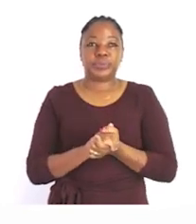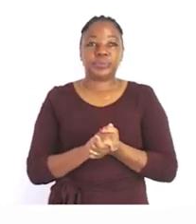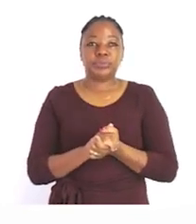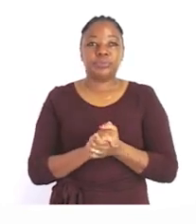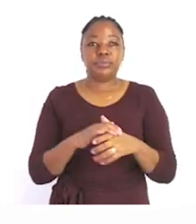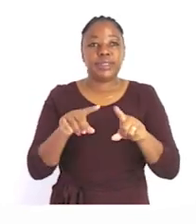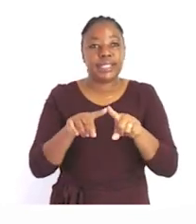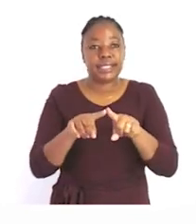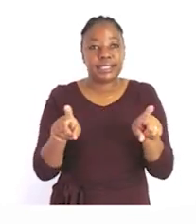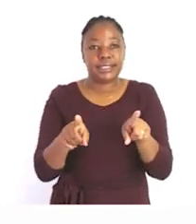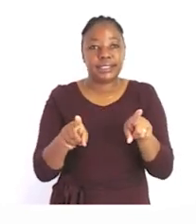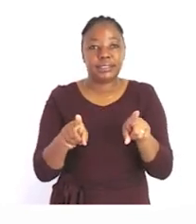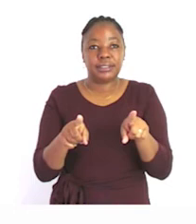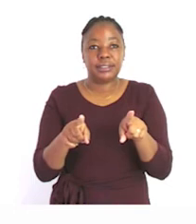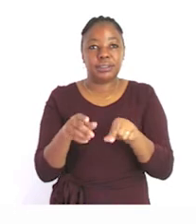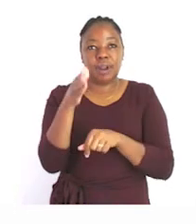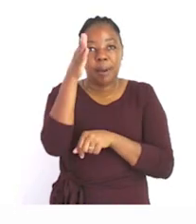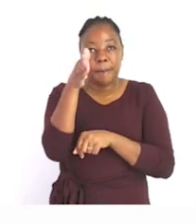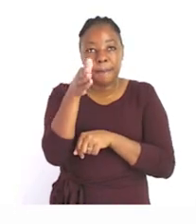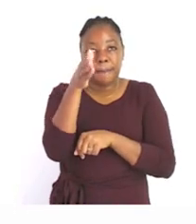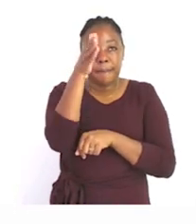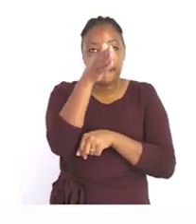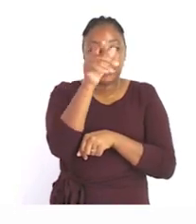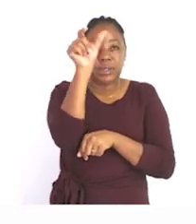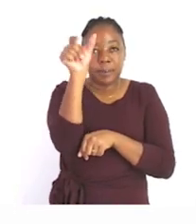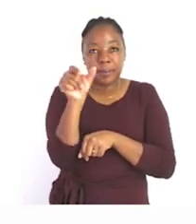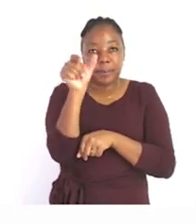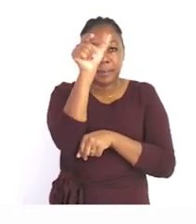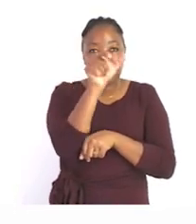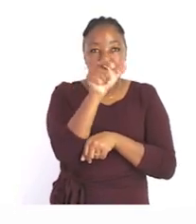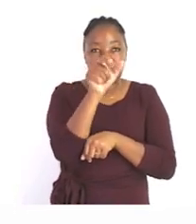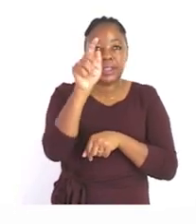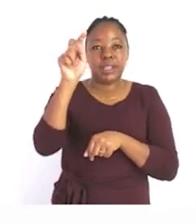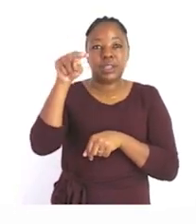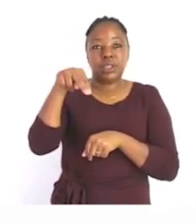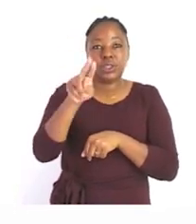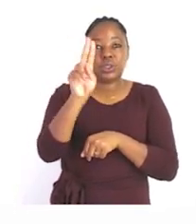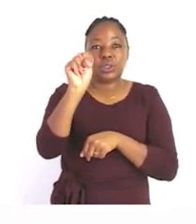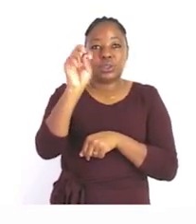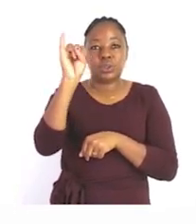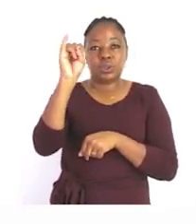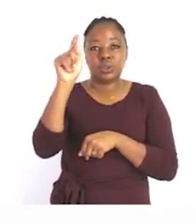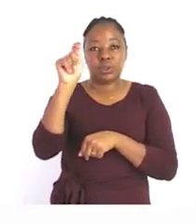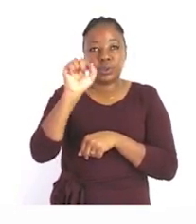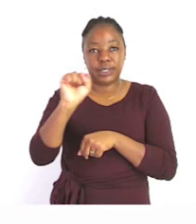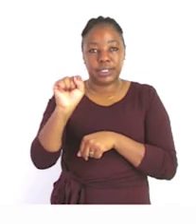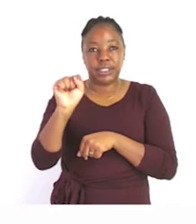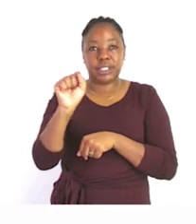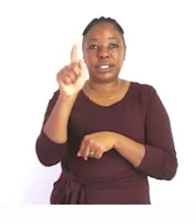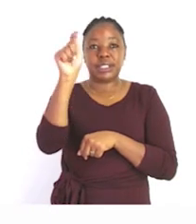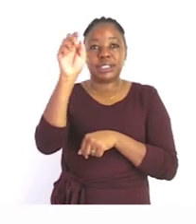place value, where we are dealing with tens and units. Value, we are dealing with numbers and